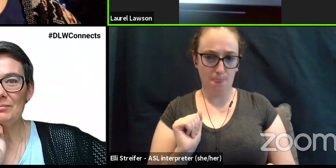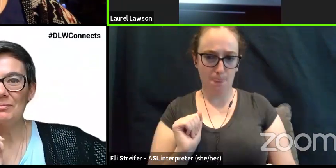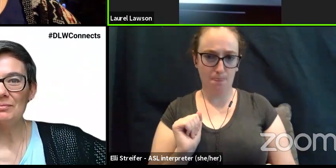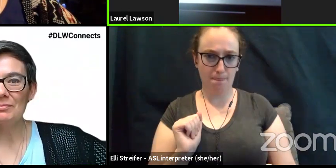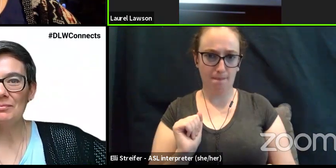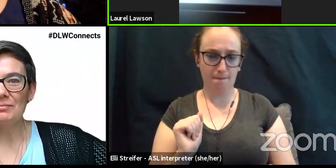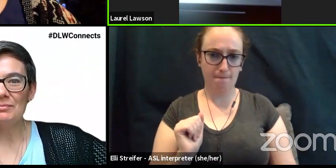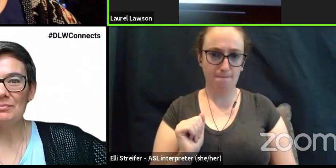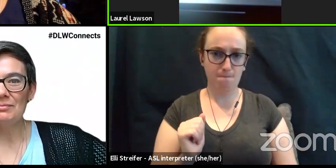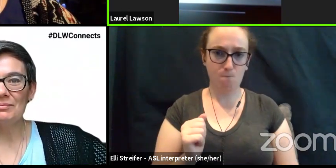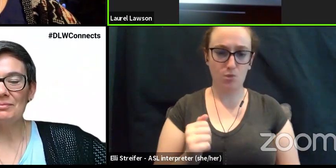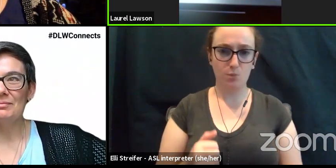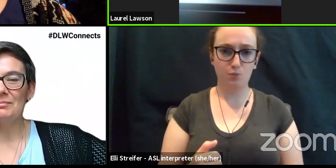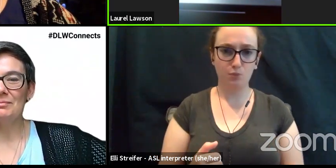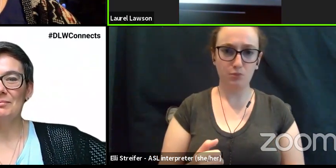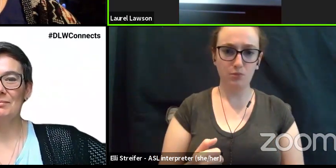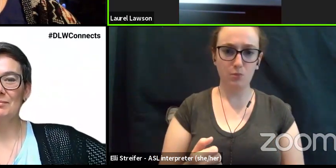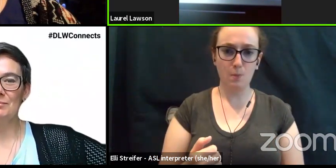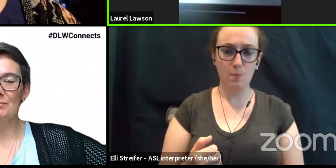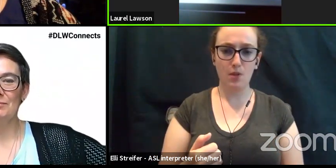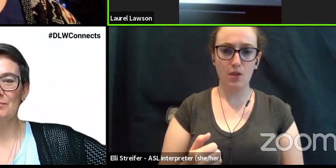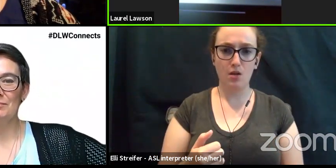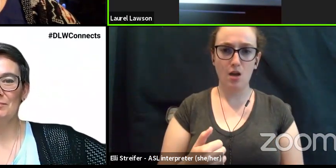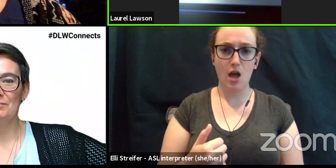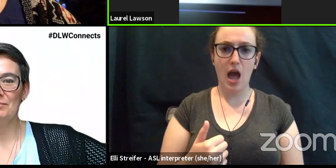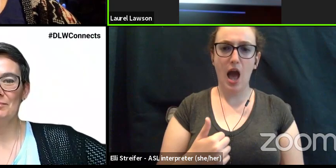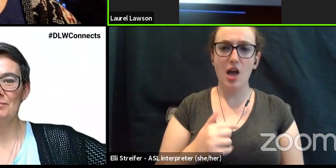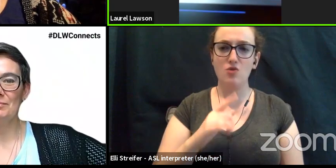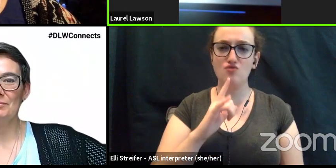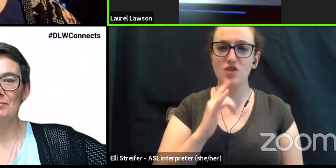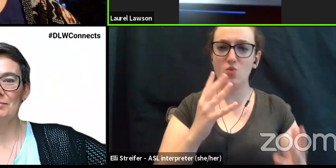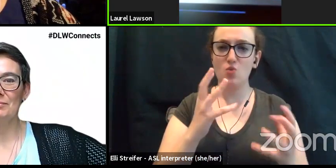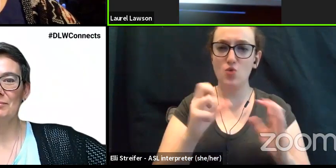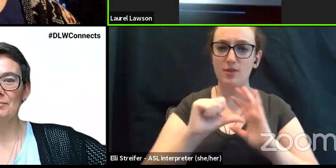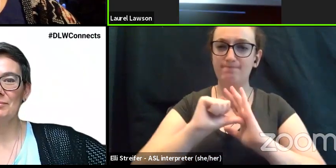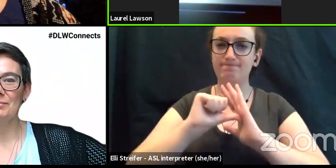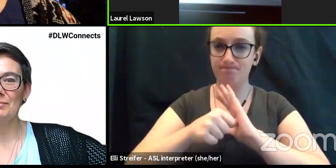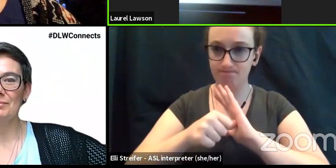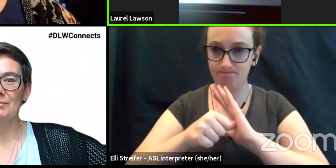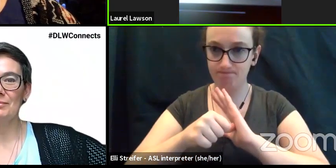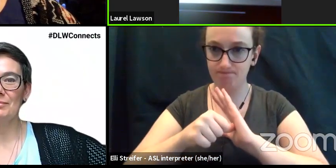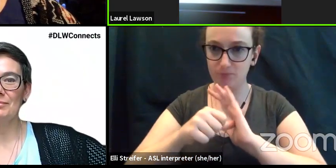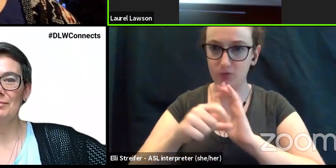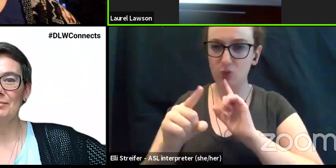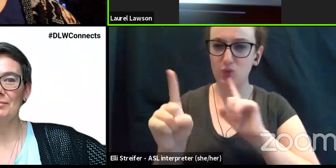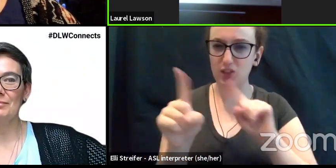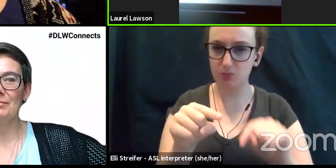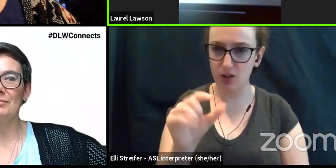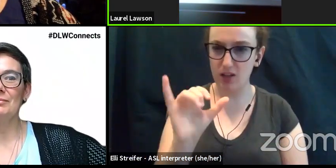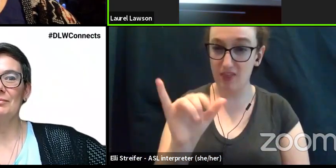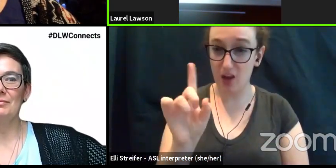What I really want to say in response to that,